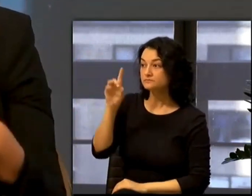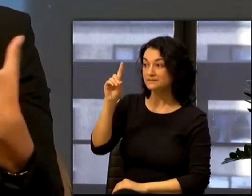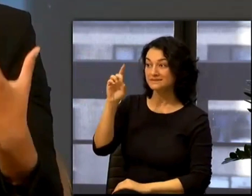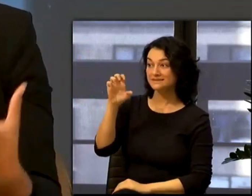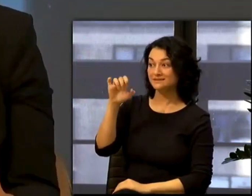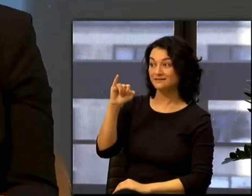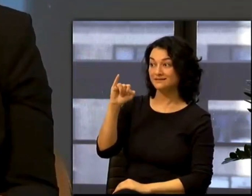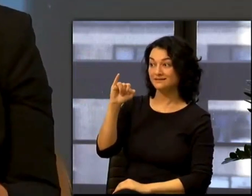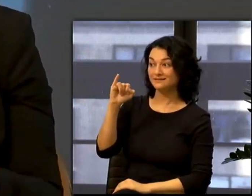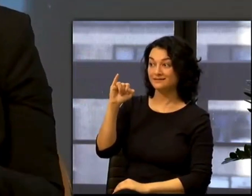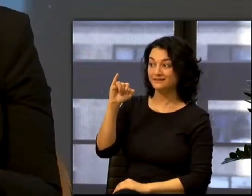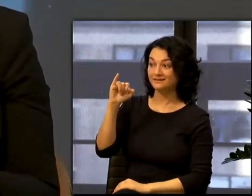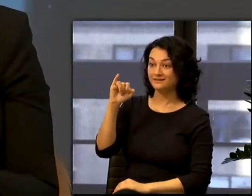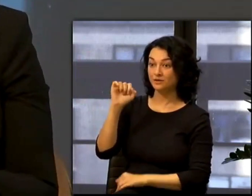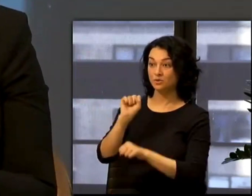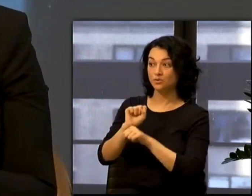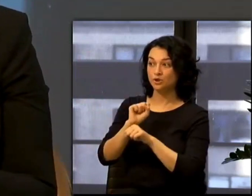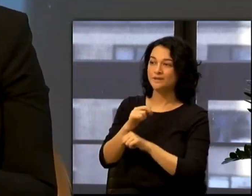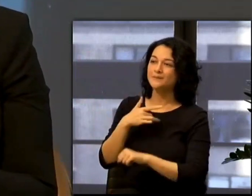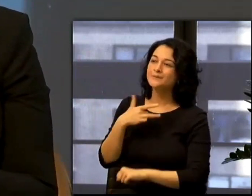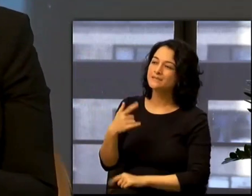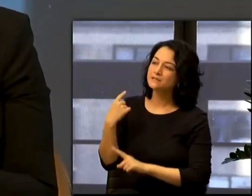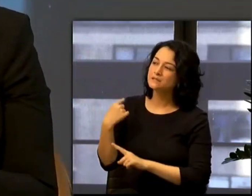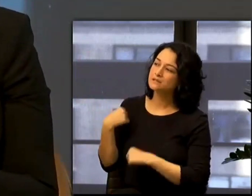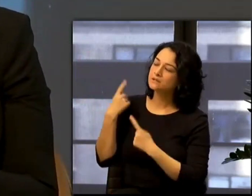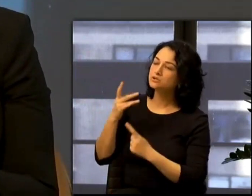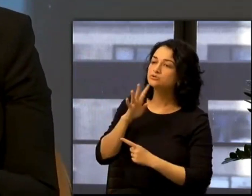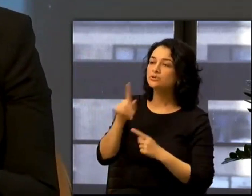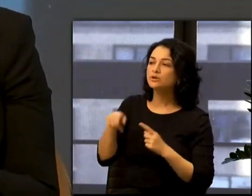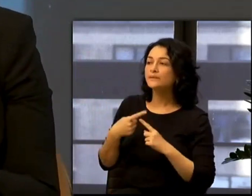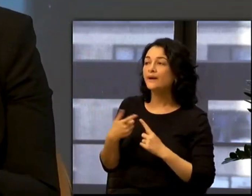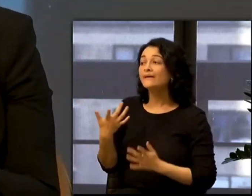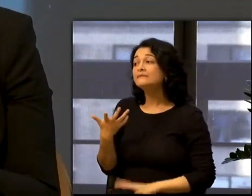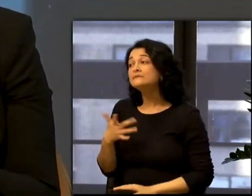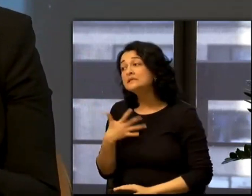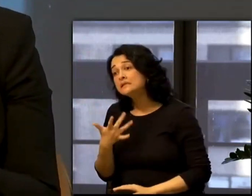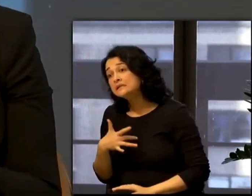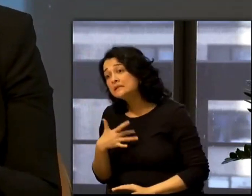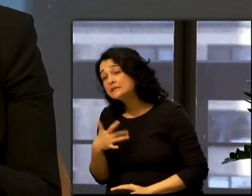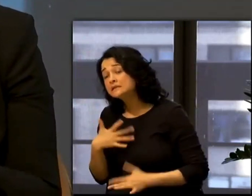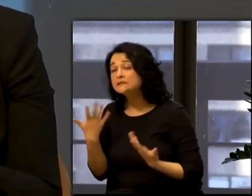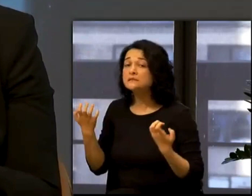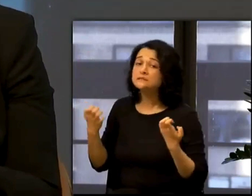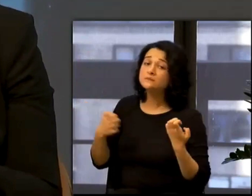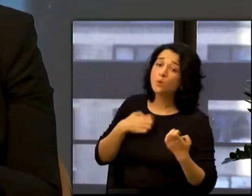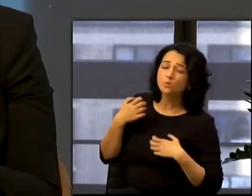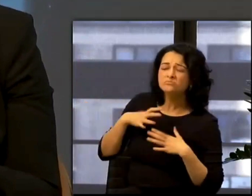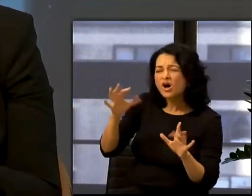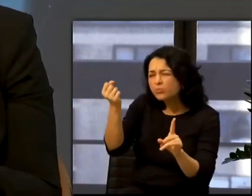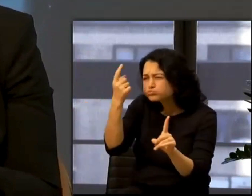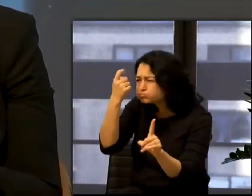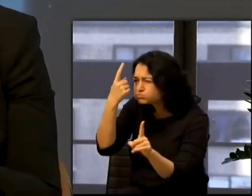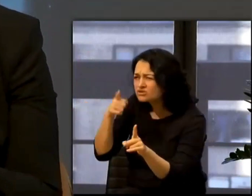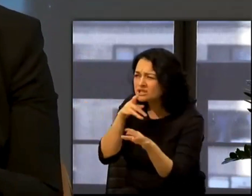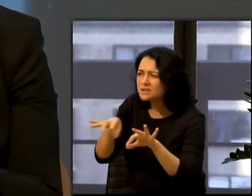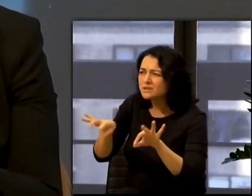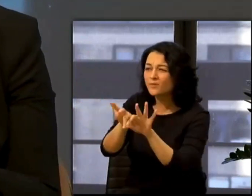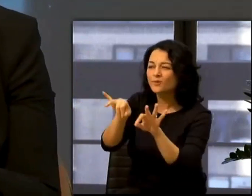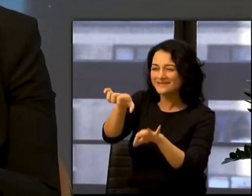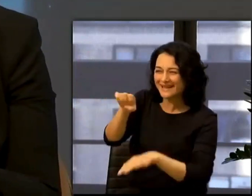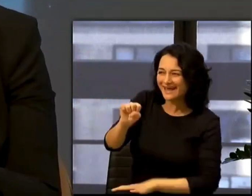which are valid, of course. But I want to actually get to a way where we're able to the extent